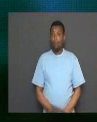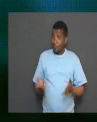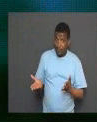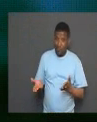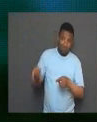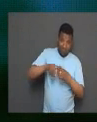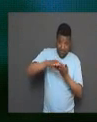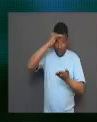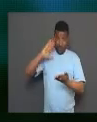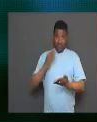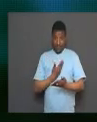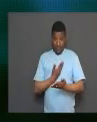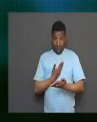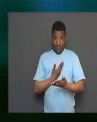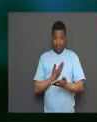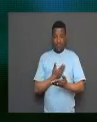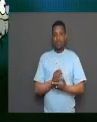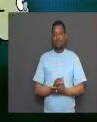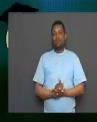Let's get back to our lesson.